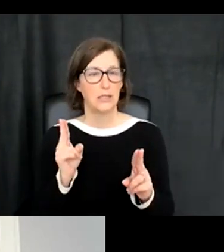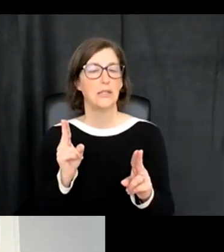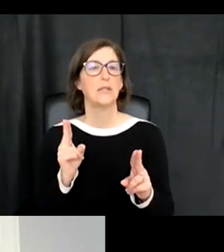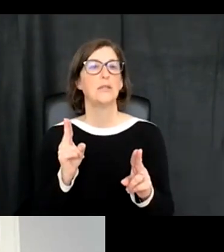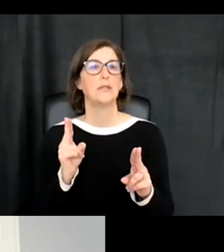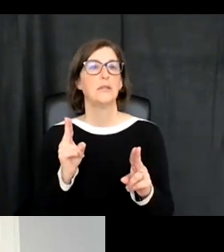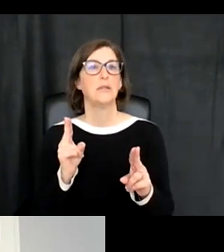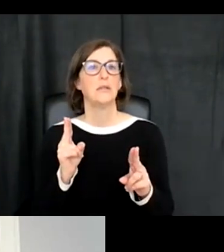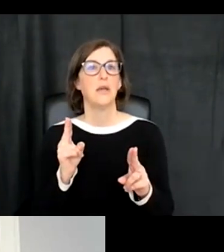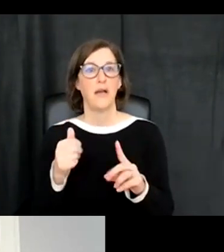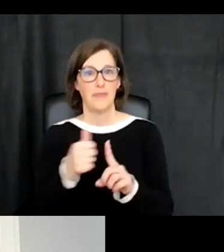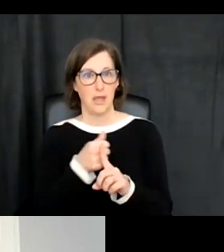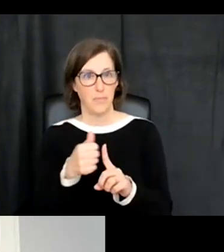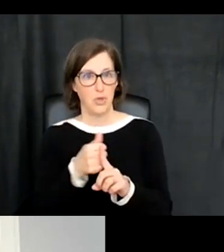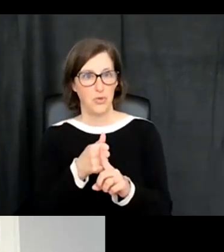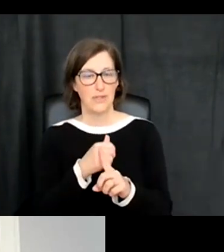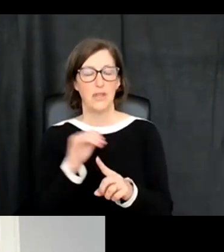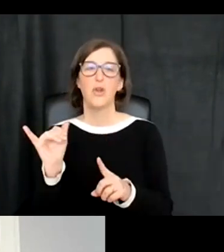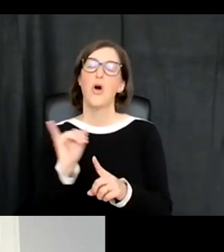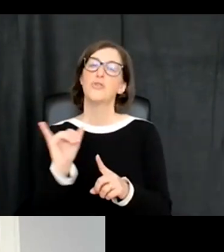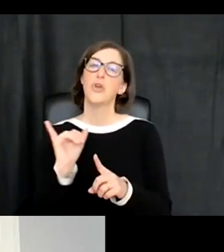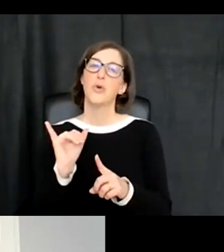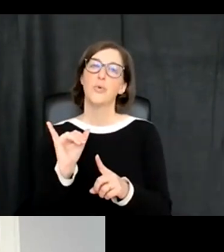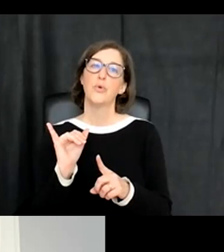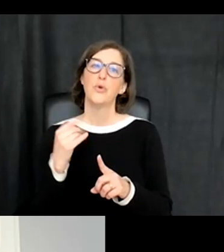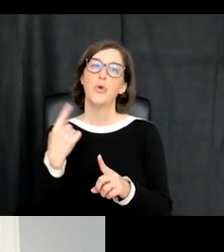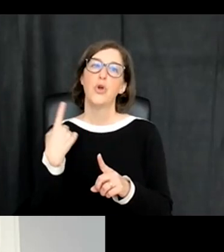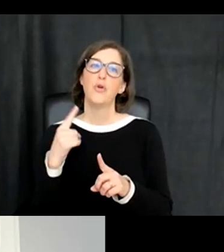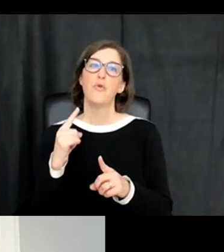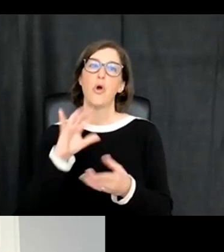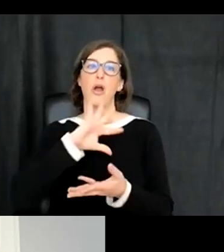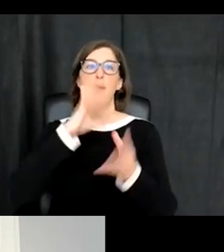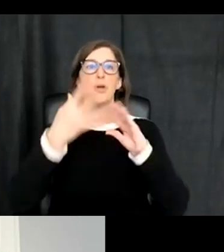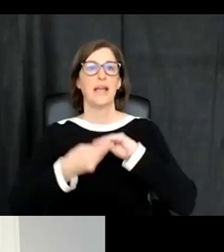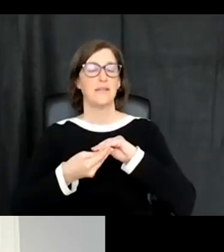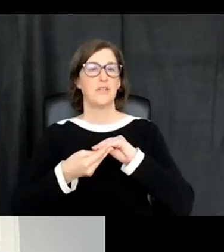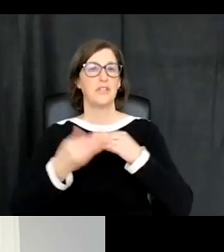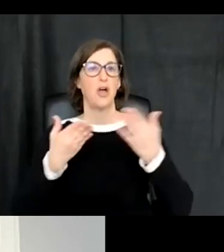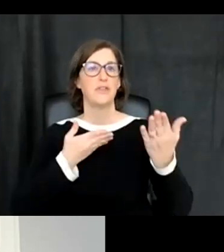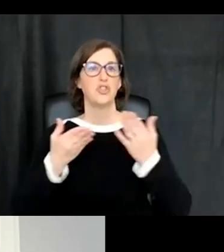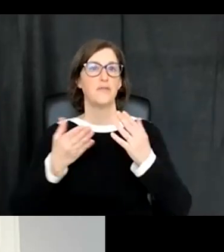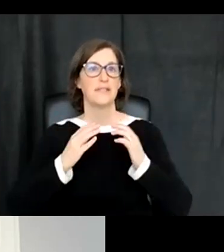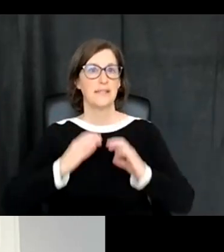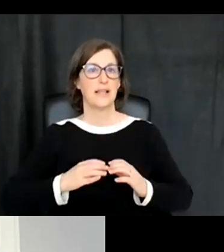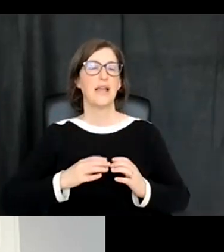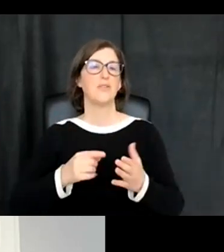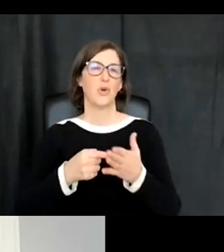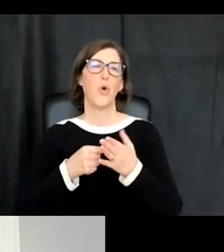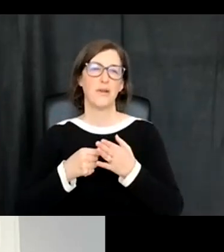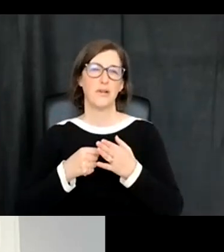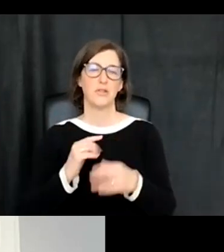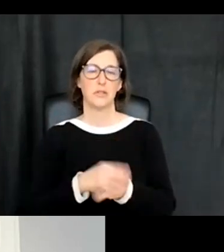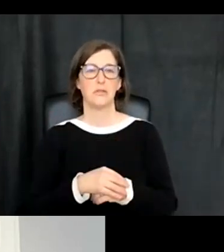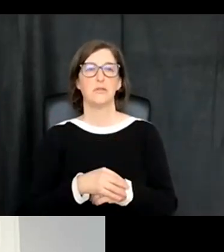the abuse, also in terms of comprehensiveness of the services that the client would require. So